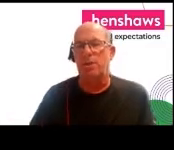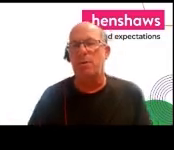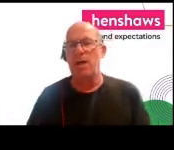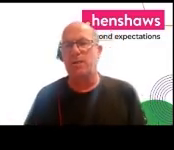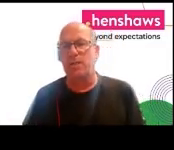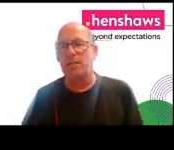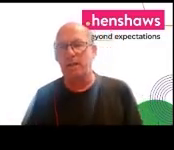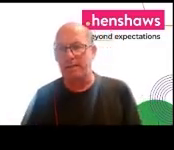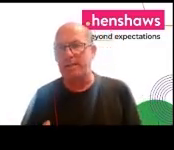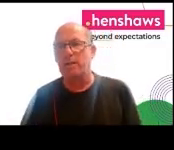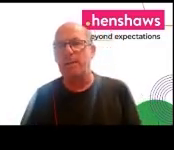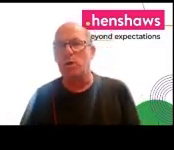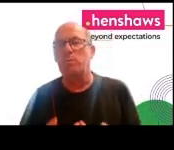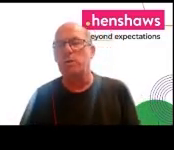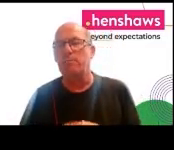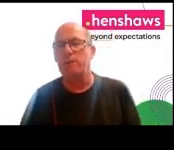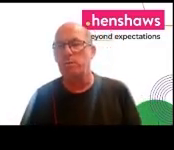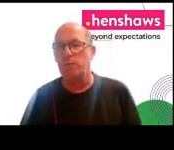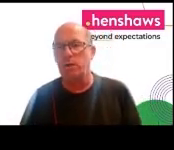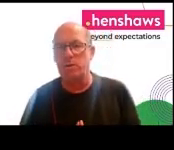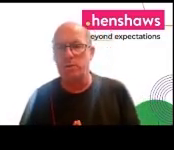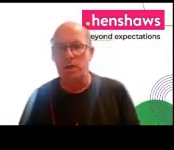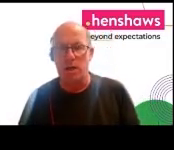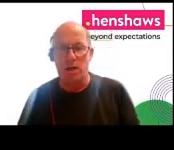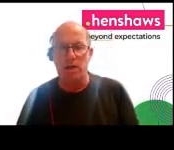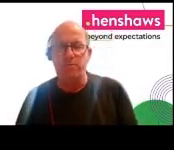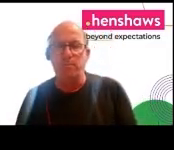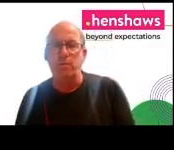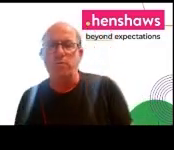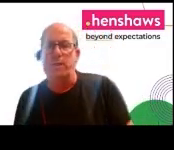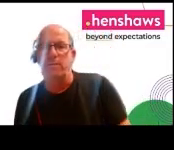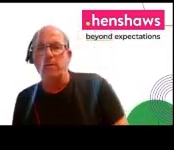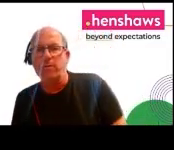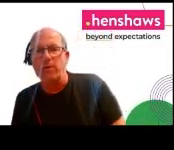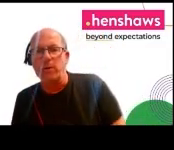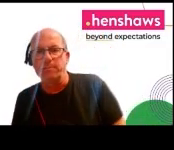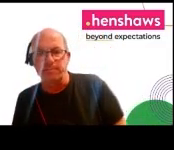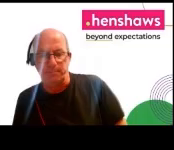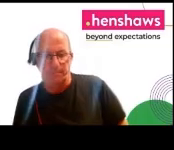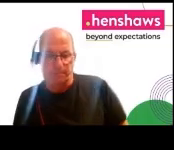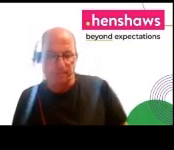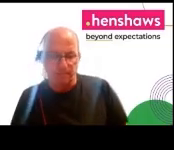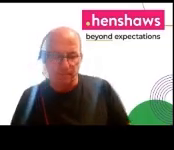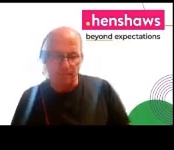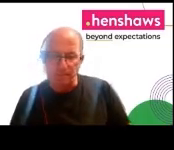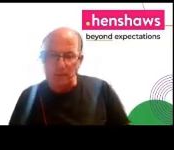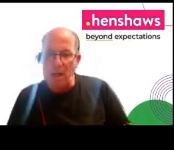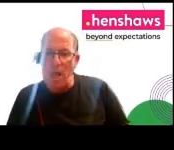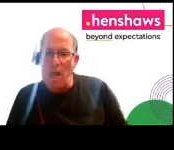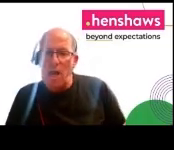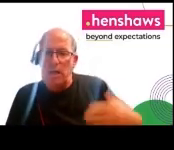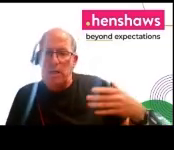is able to pick up some visual clues from the screen of the phone.